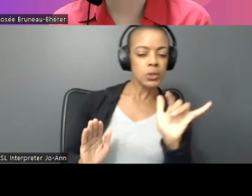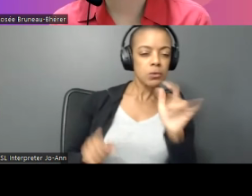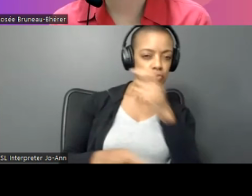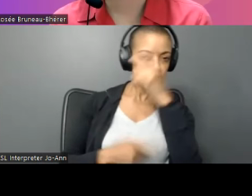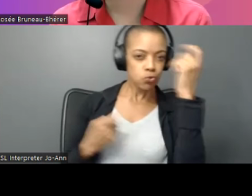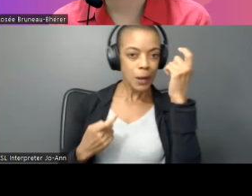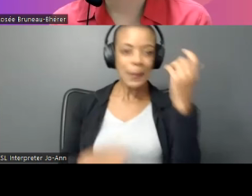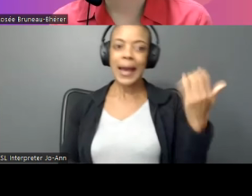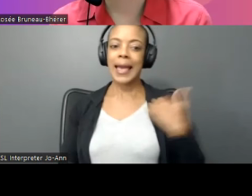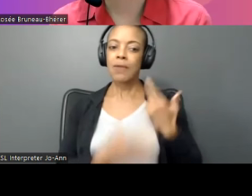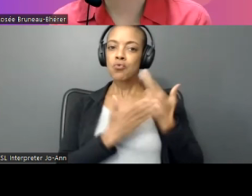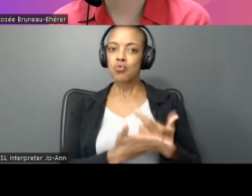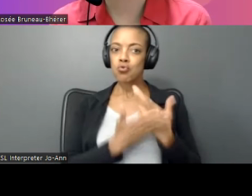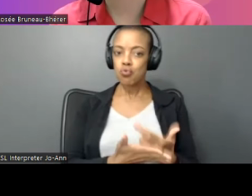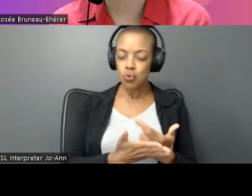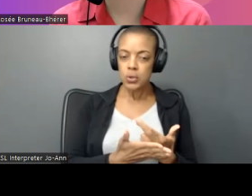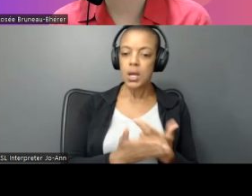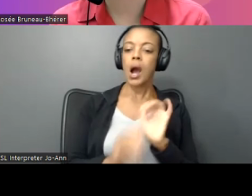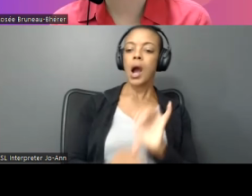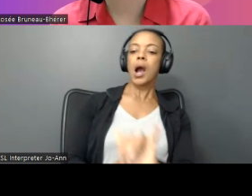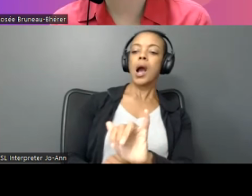be able to identify what